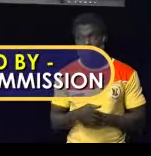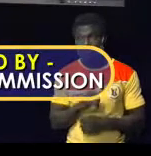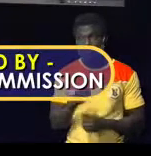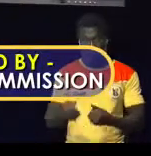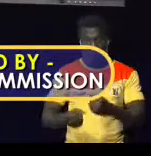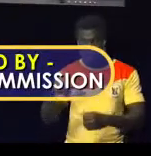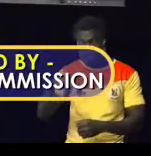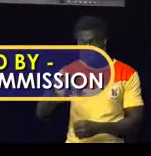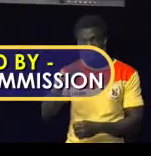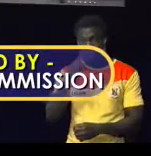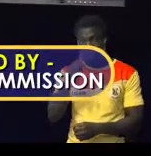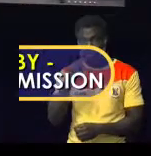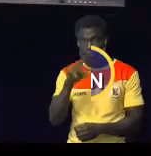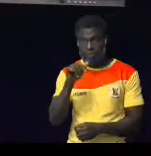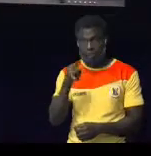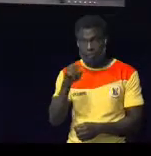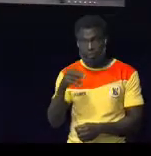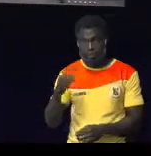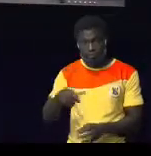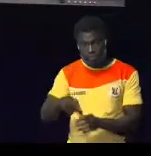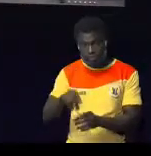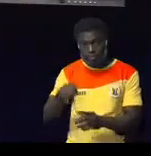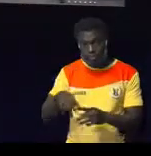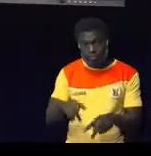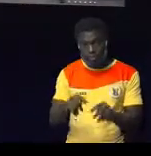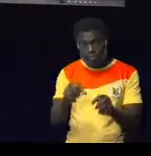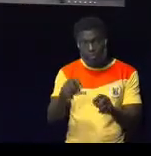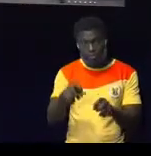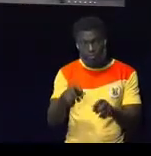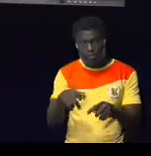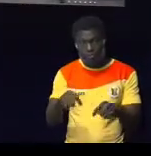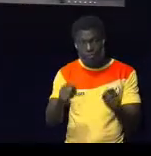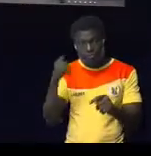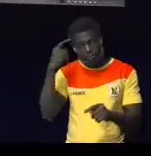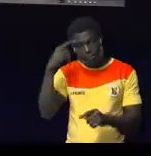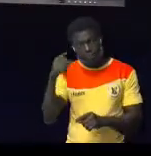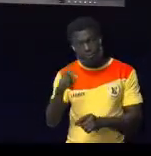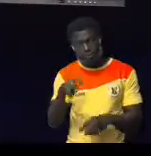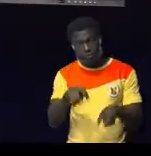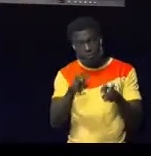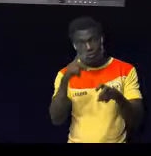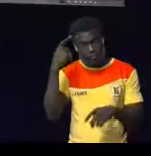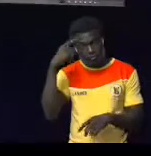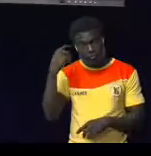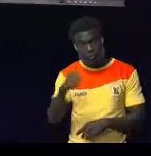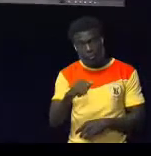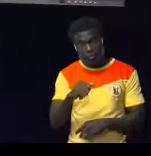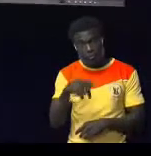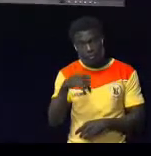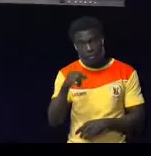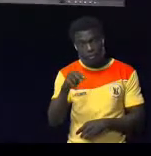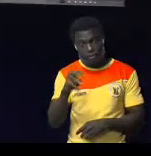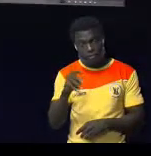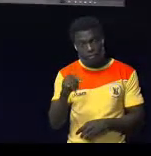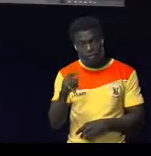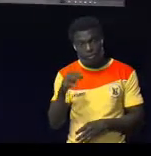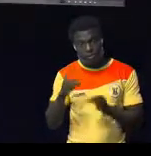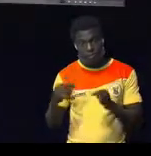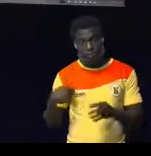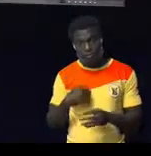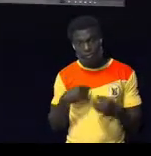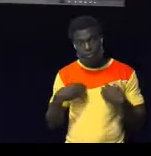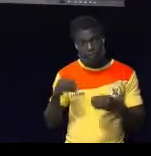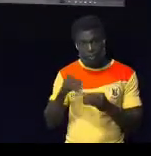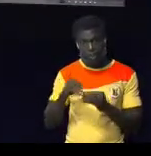relationship? A car needs 1 liter of petrol to travel for 10 kilometers. Now, if we had more